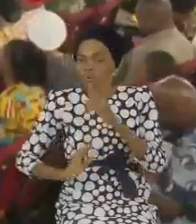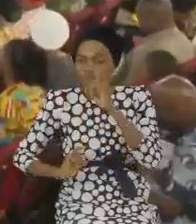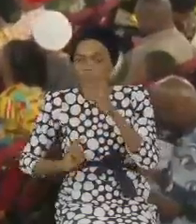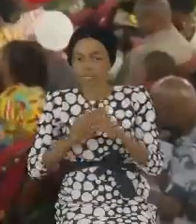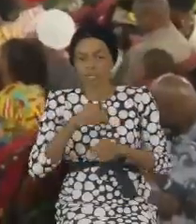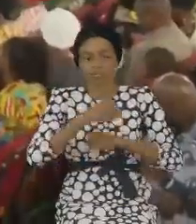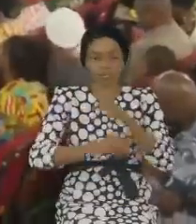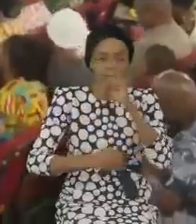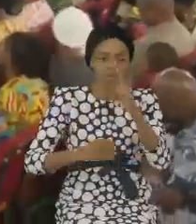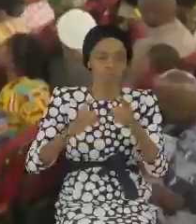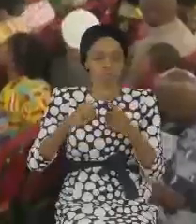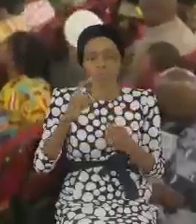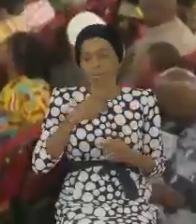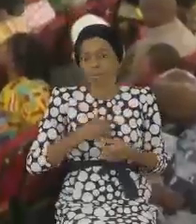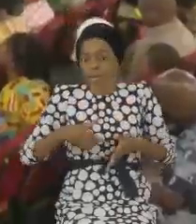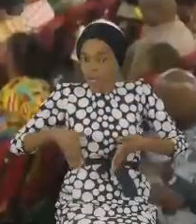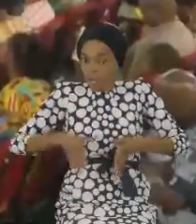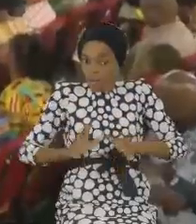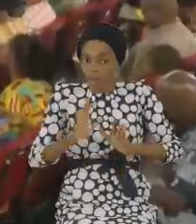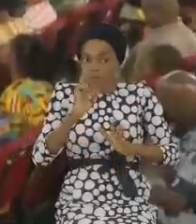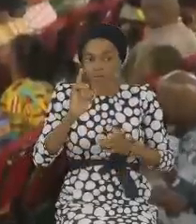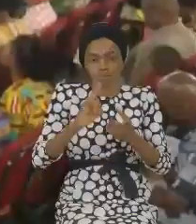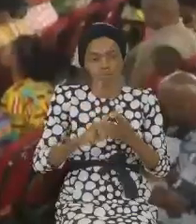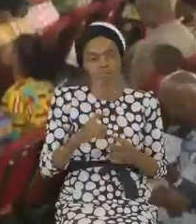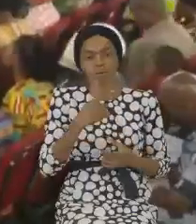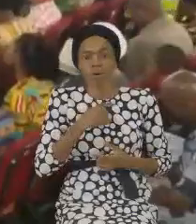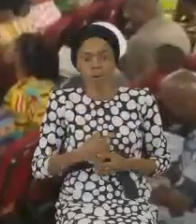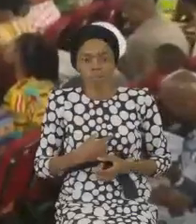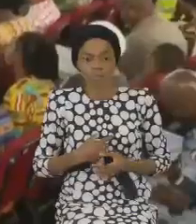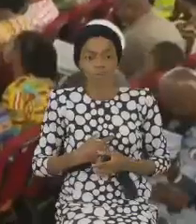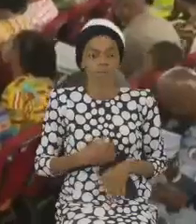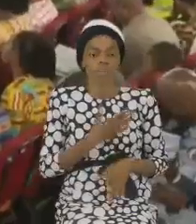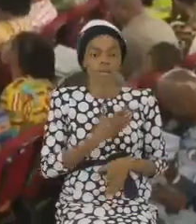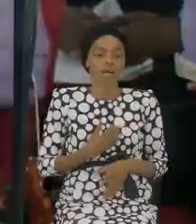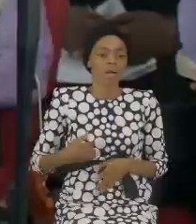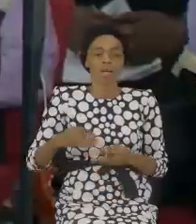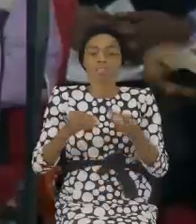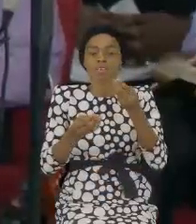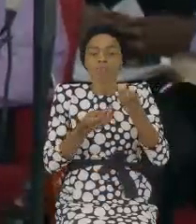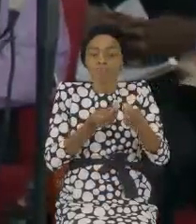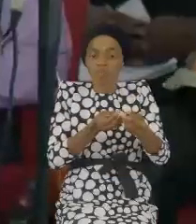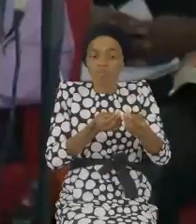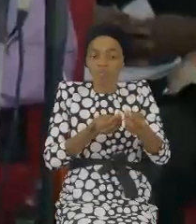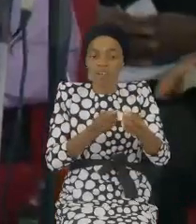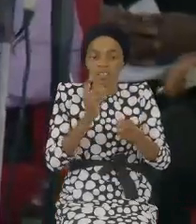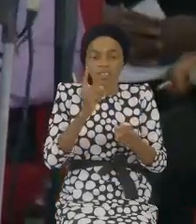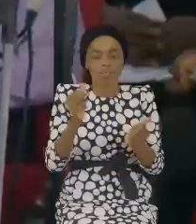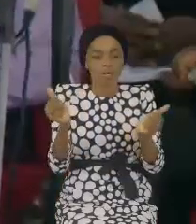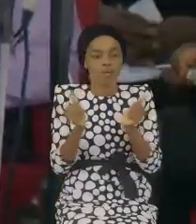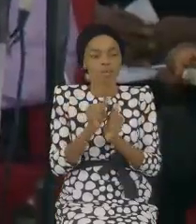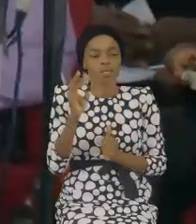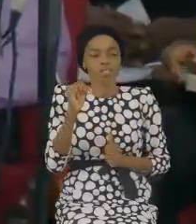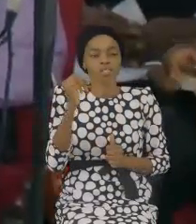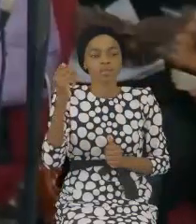thee, permitted thee to hunger, to be hungry, and he led thee, and he fed thee